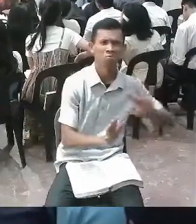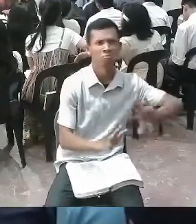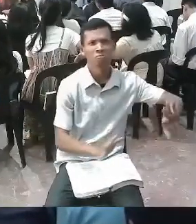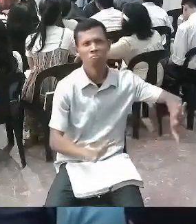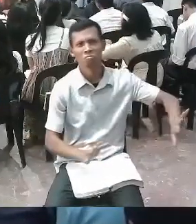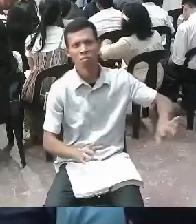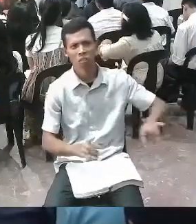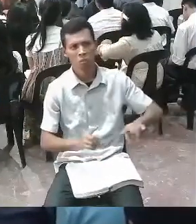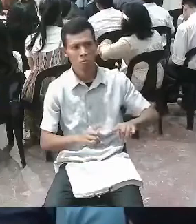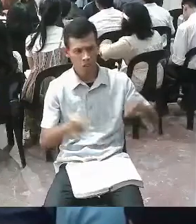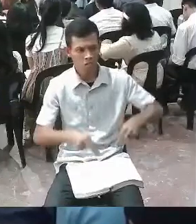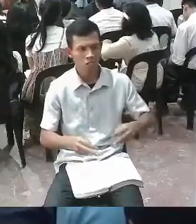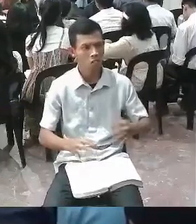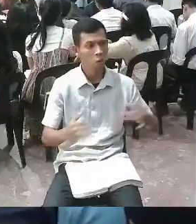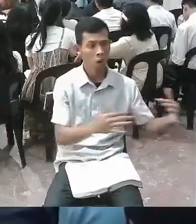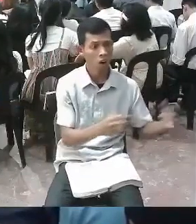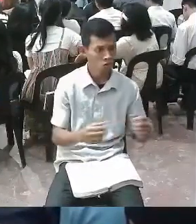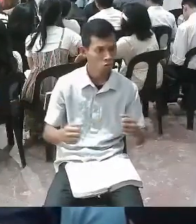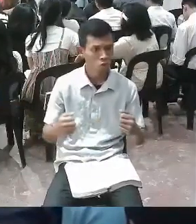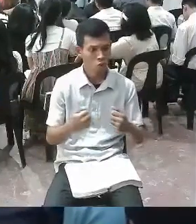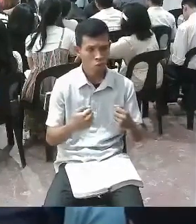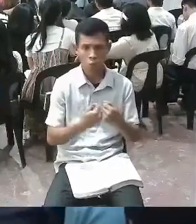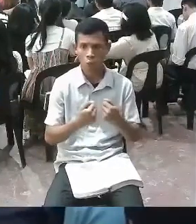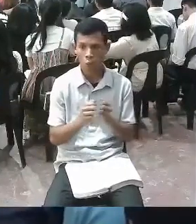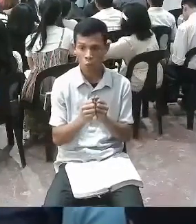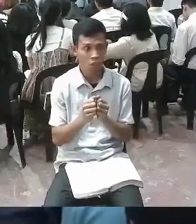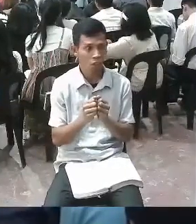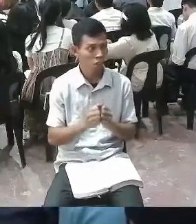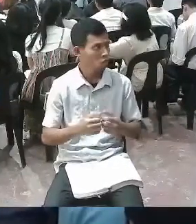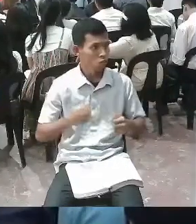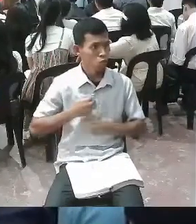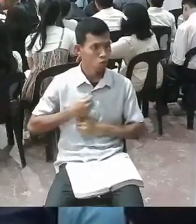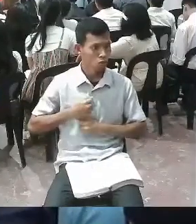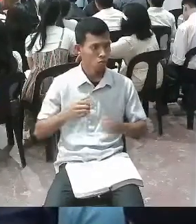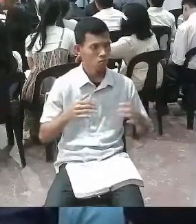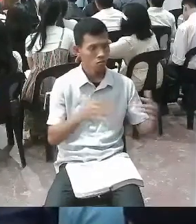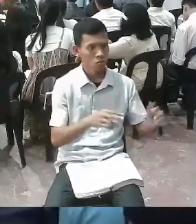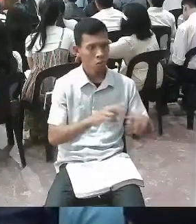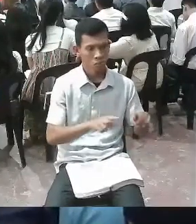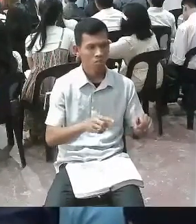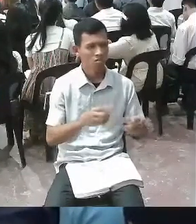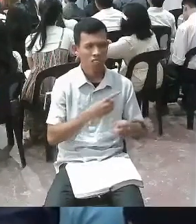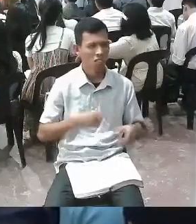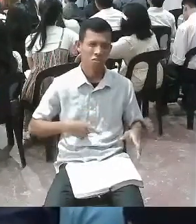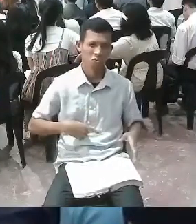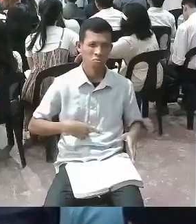where he should have been with his soldier. You know the story. David said,